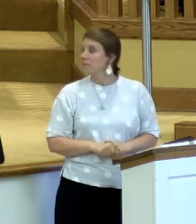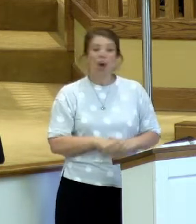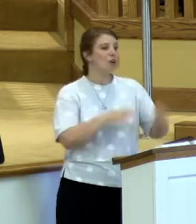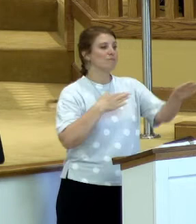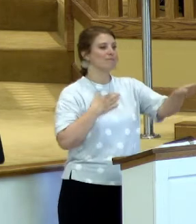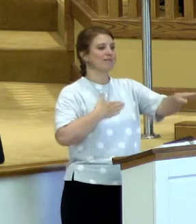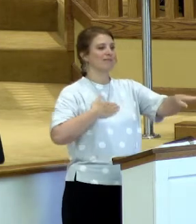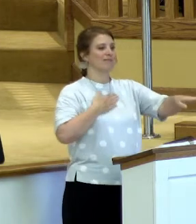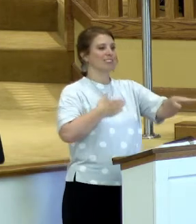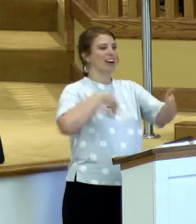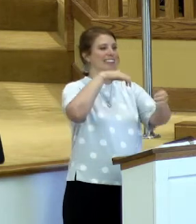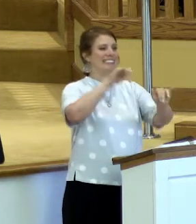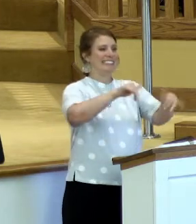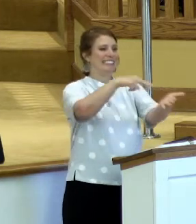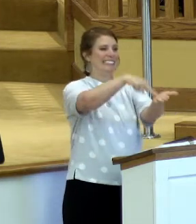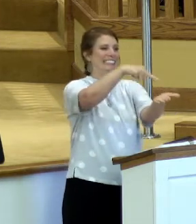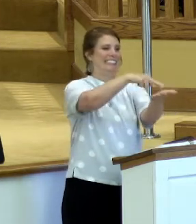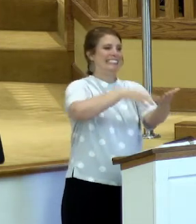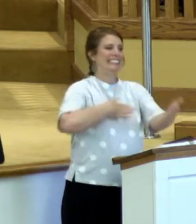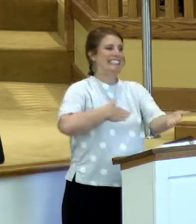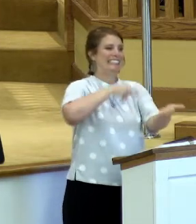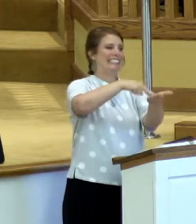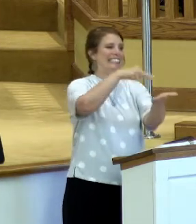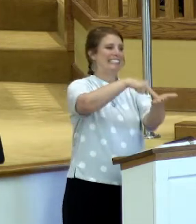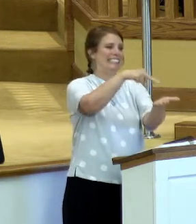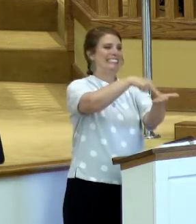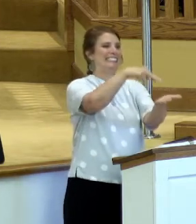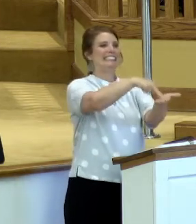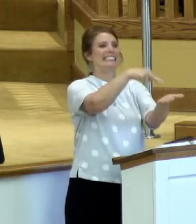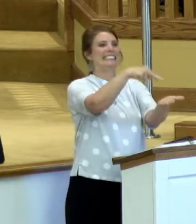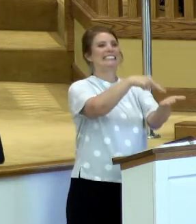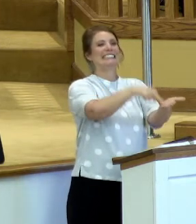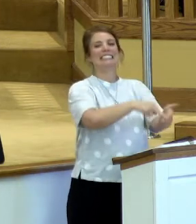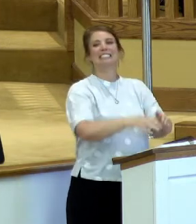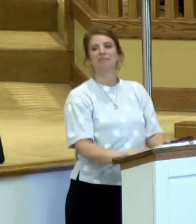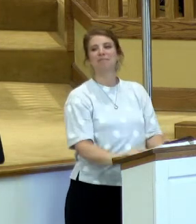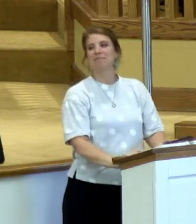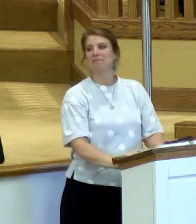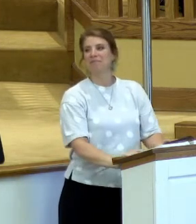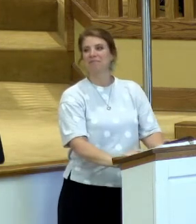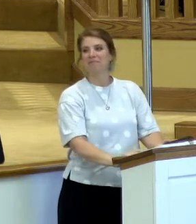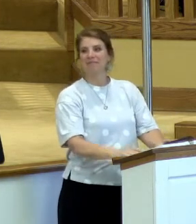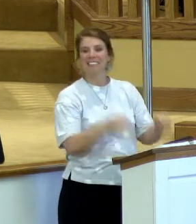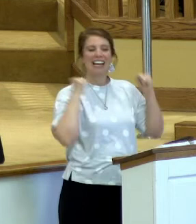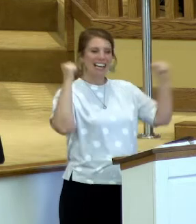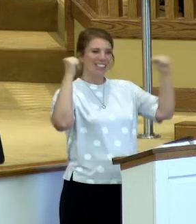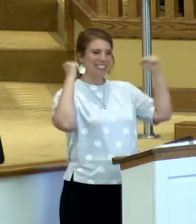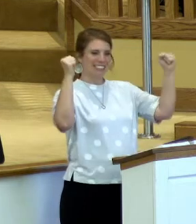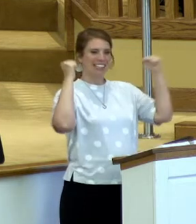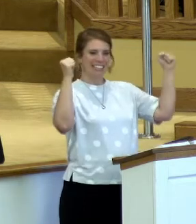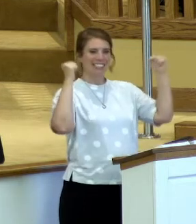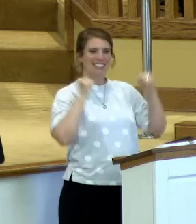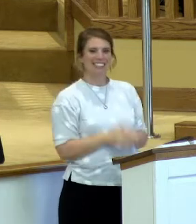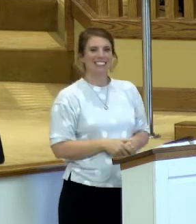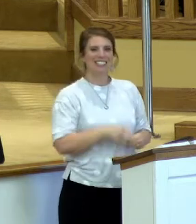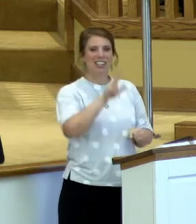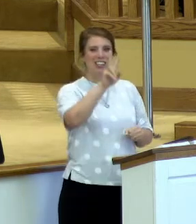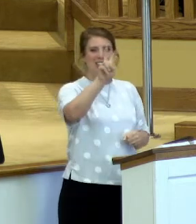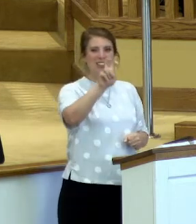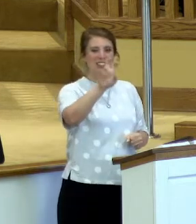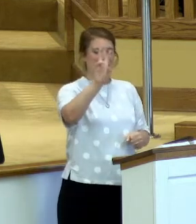Let's stay standing. And amen. Calisthenics. Amen. Get your exercises. Page